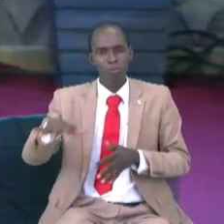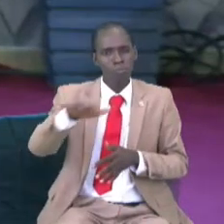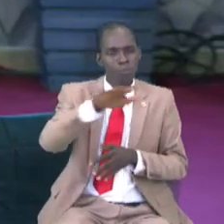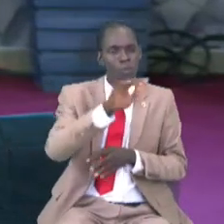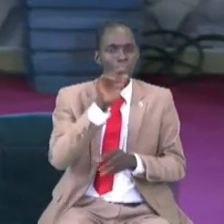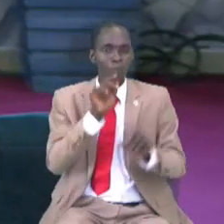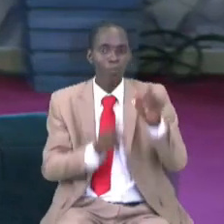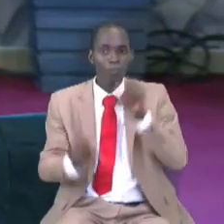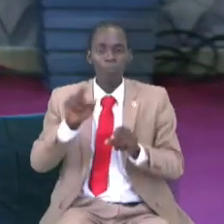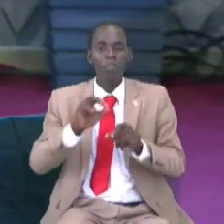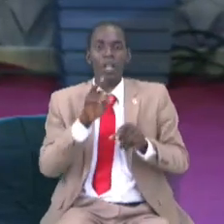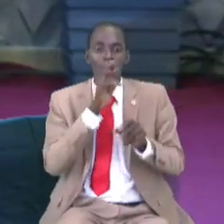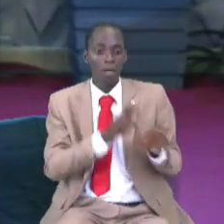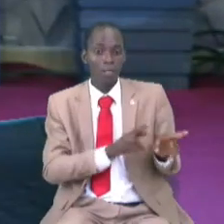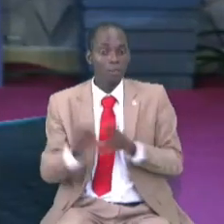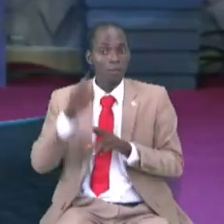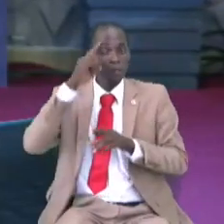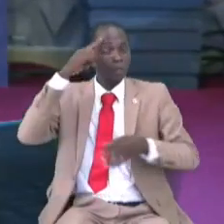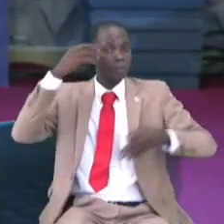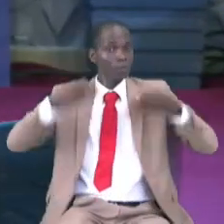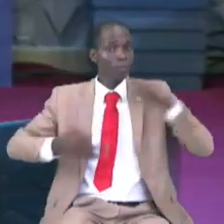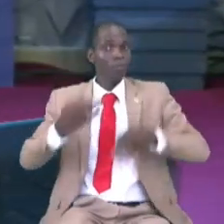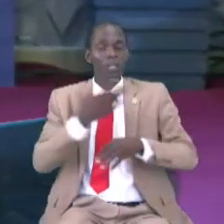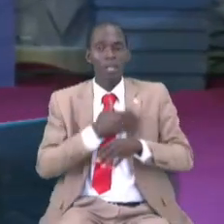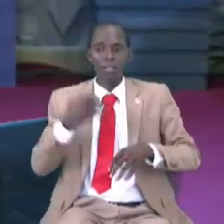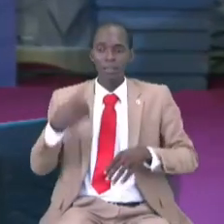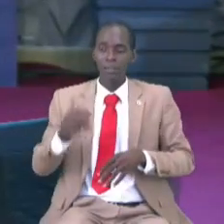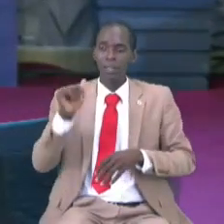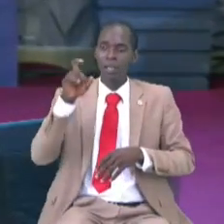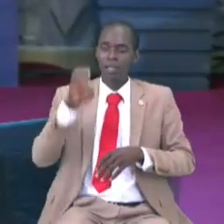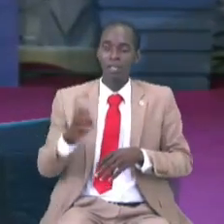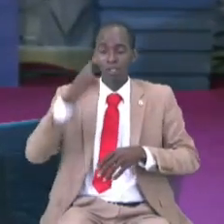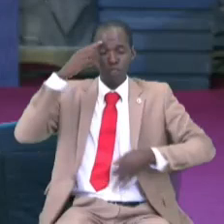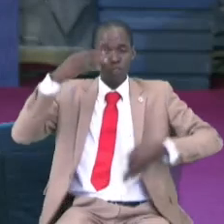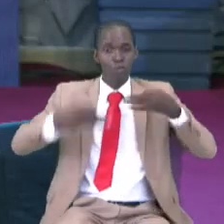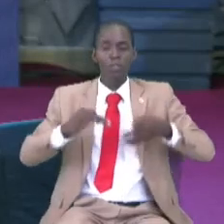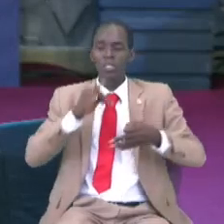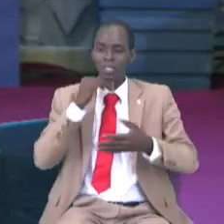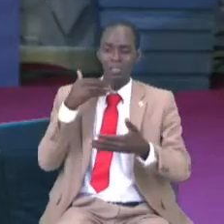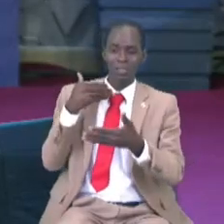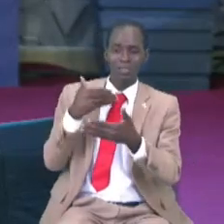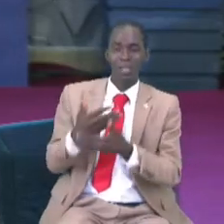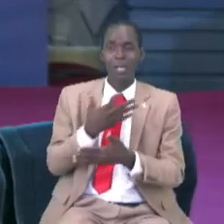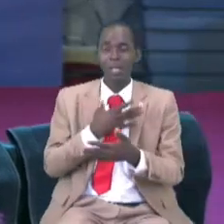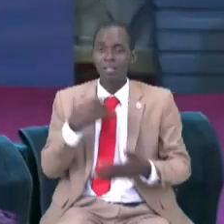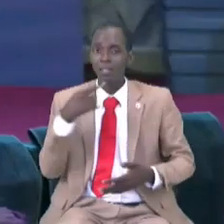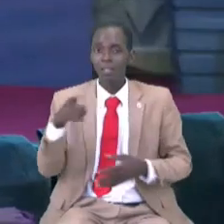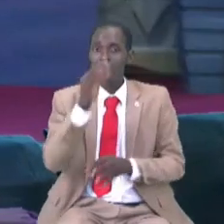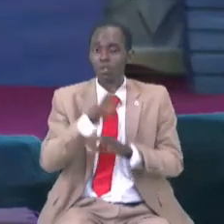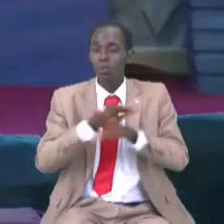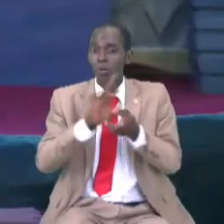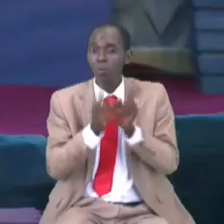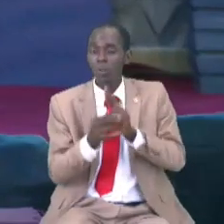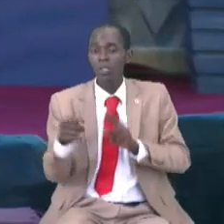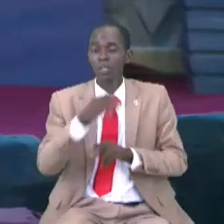laid down there, that if they don't repent, they'll be cut off. Knowing therefore the terror of the